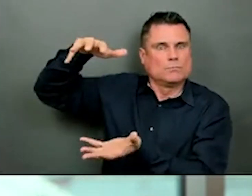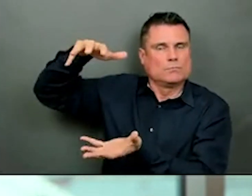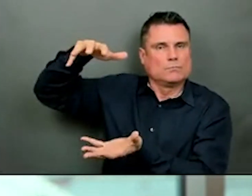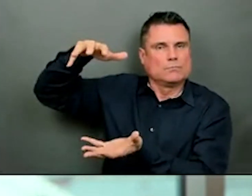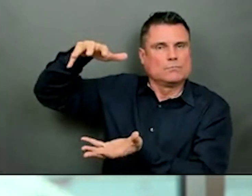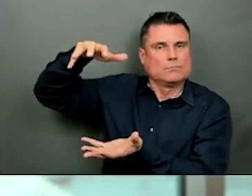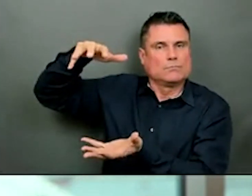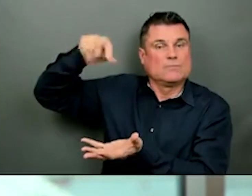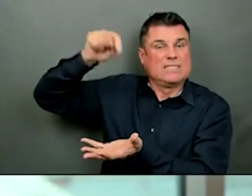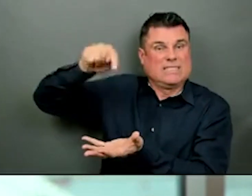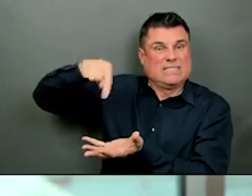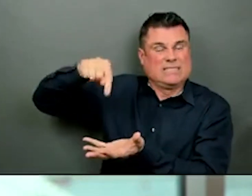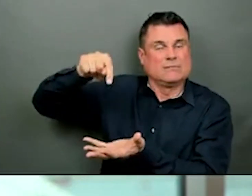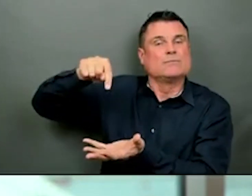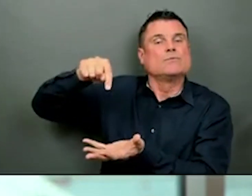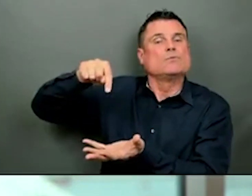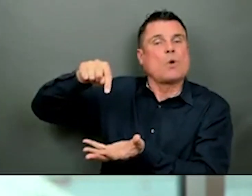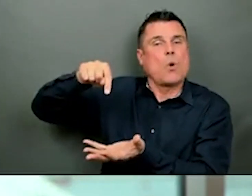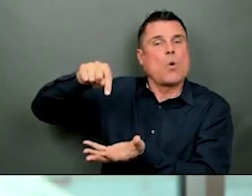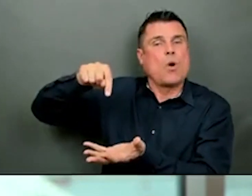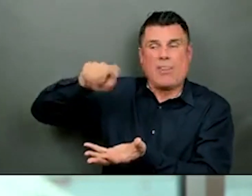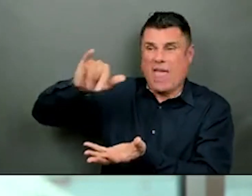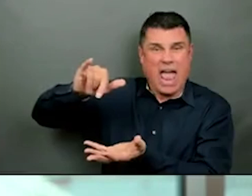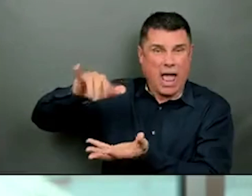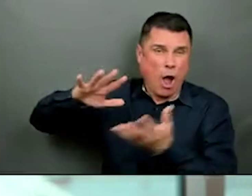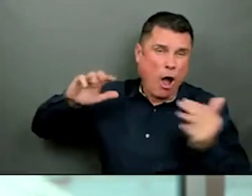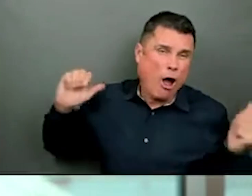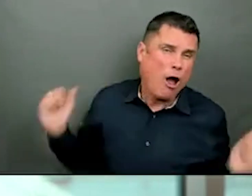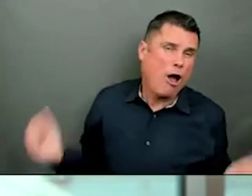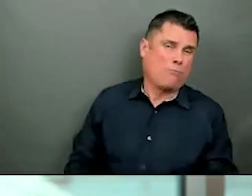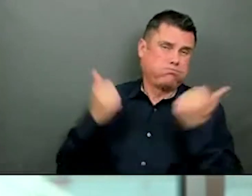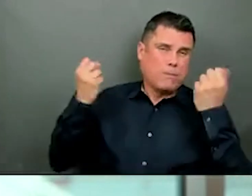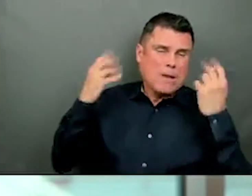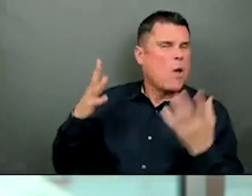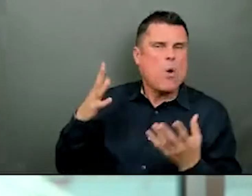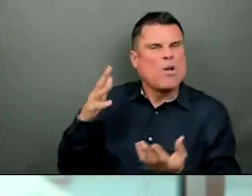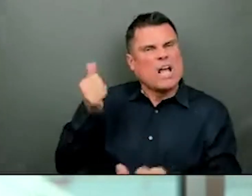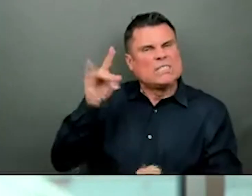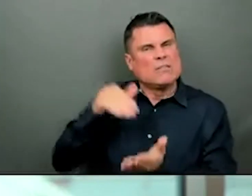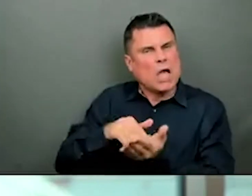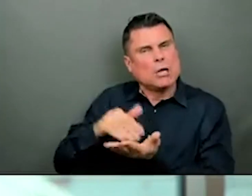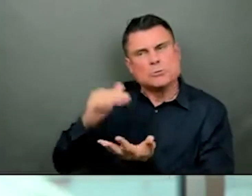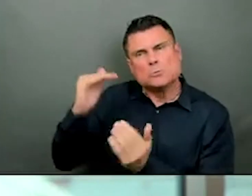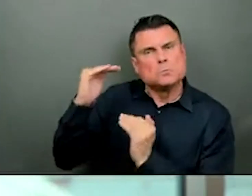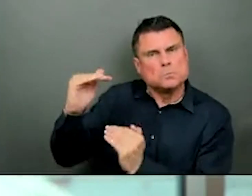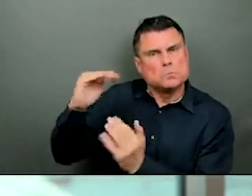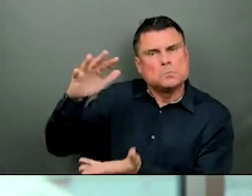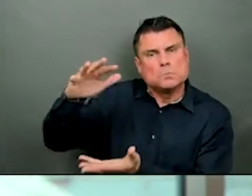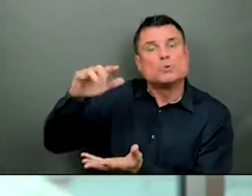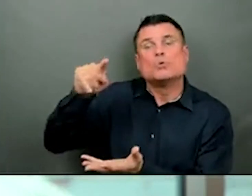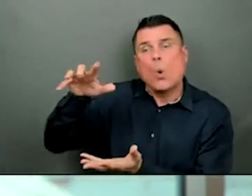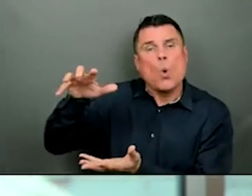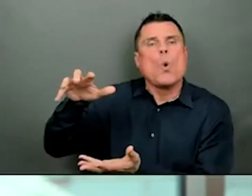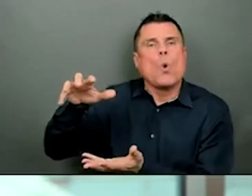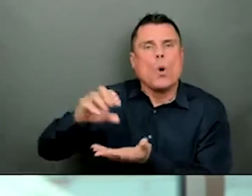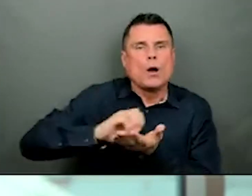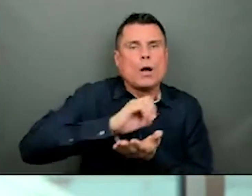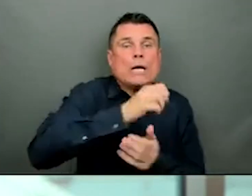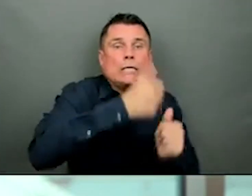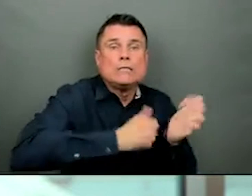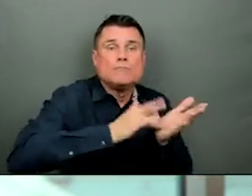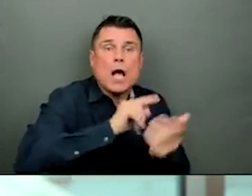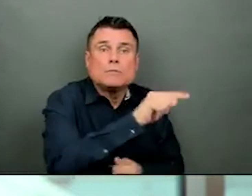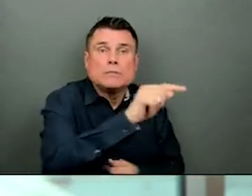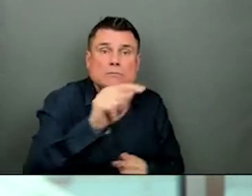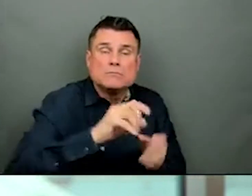188,500 doses, much of which will go into this program. So that's the issue. The issue is supply, as it always is. We would like to be immunizing way more